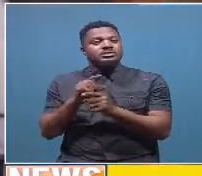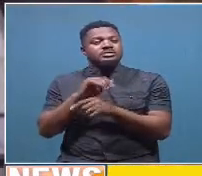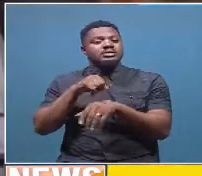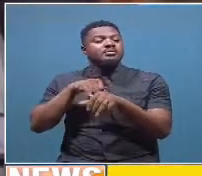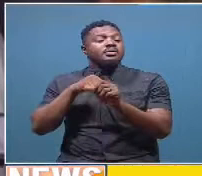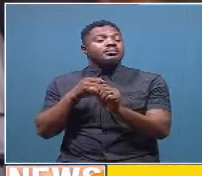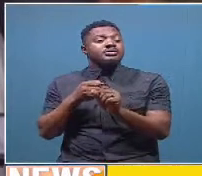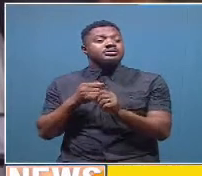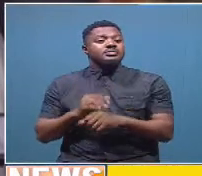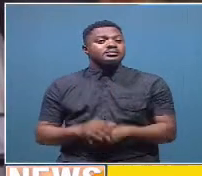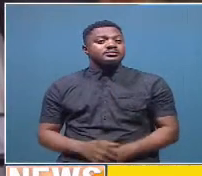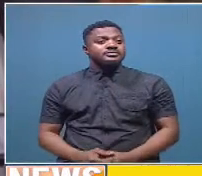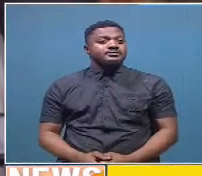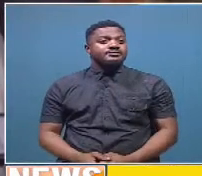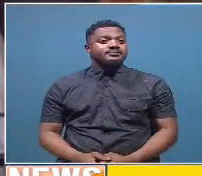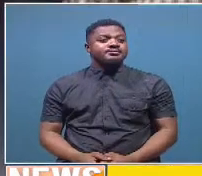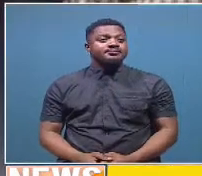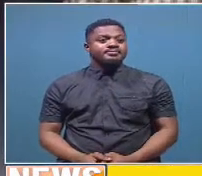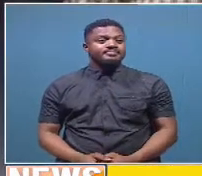implemented.